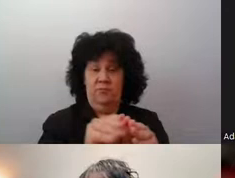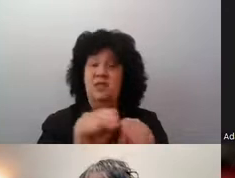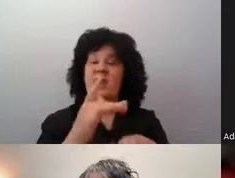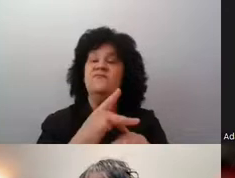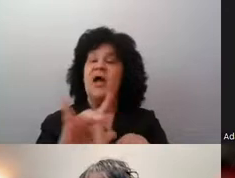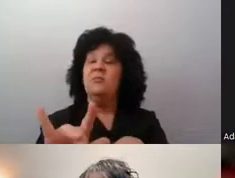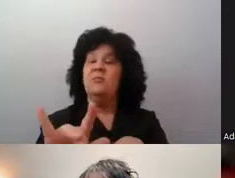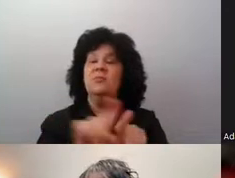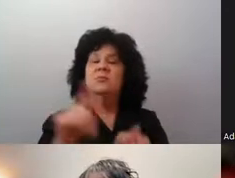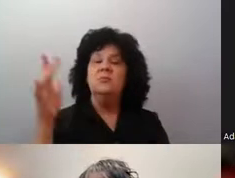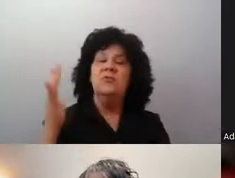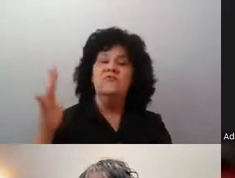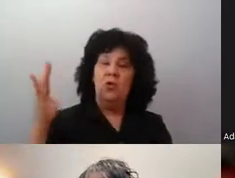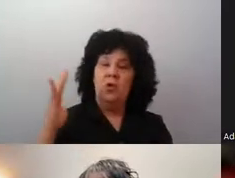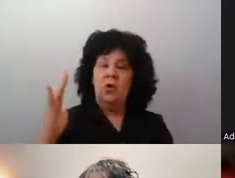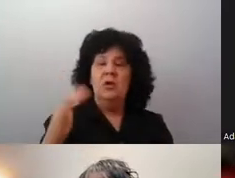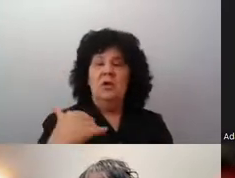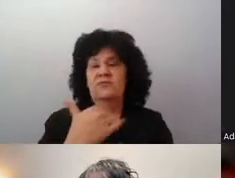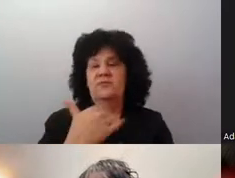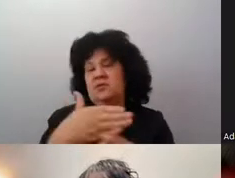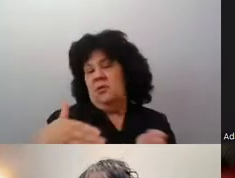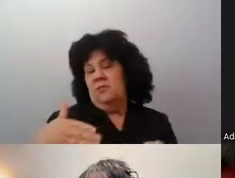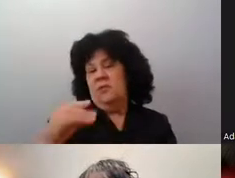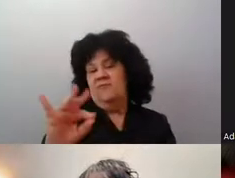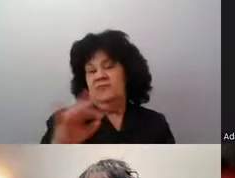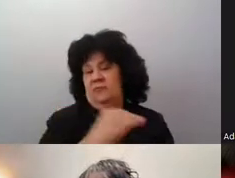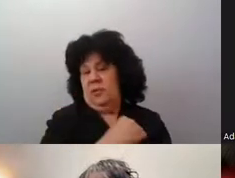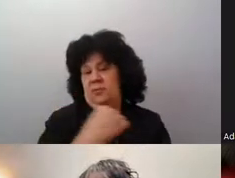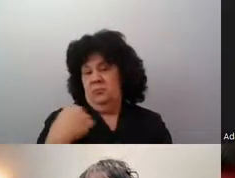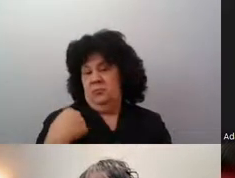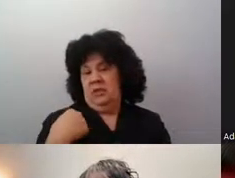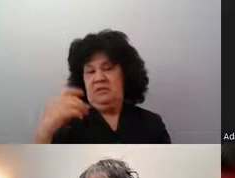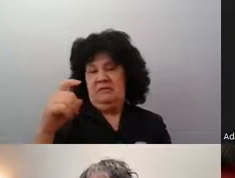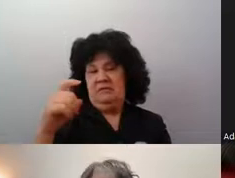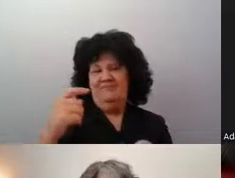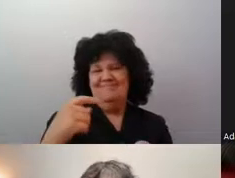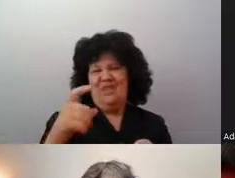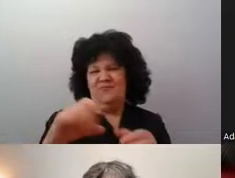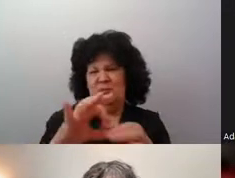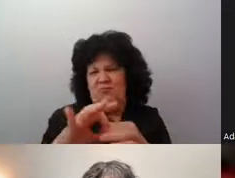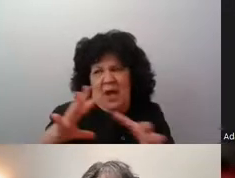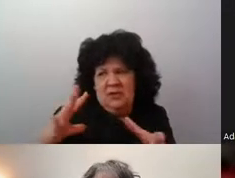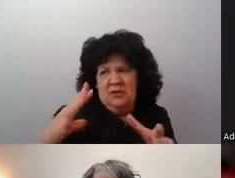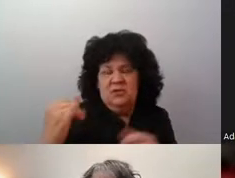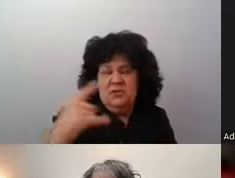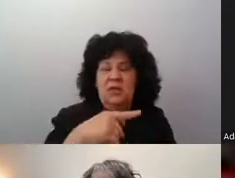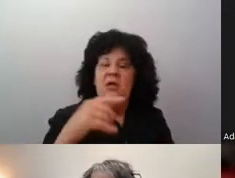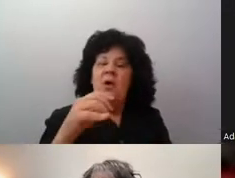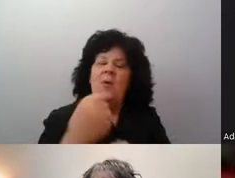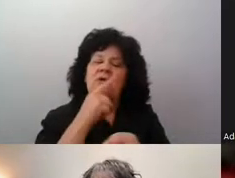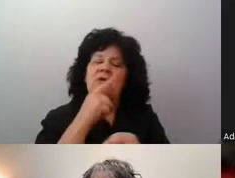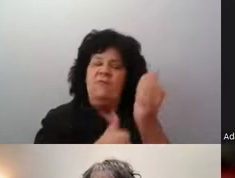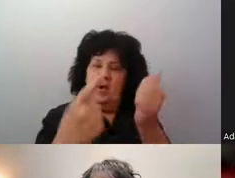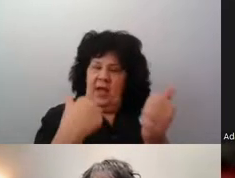in the previous one. There were some of our members that had to drop off a little bit early today, so make sure that everybody gets the